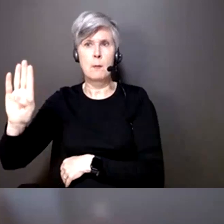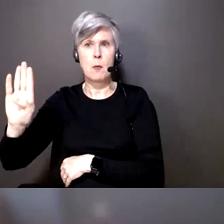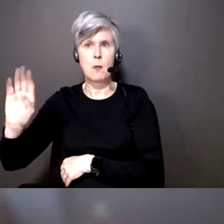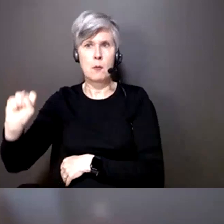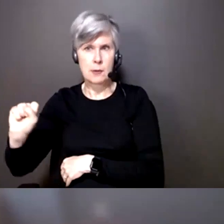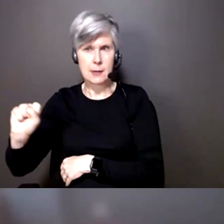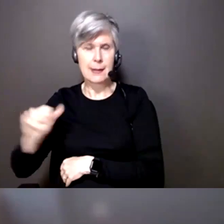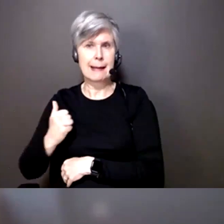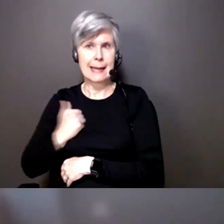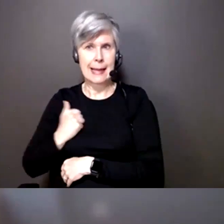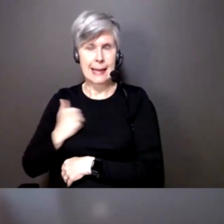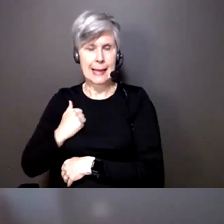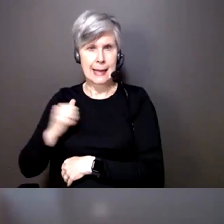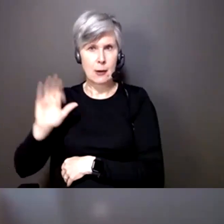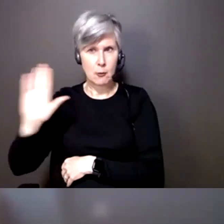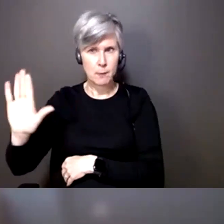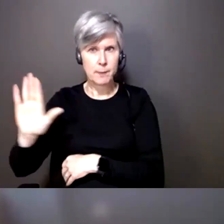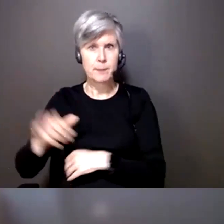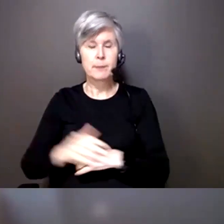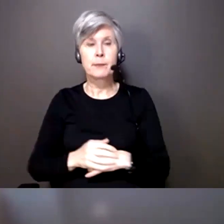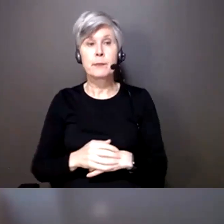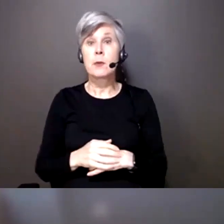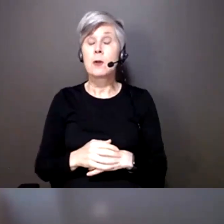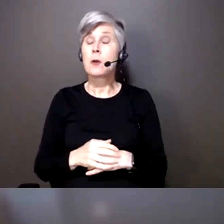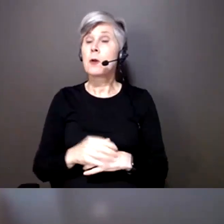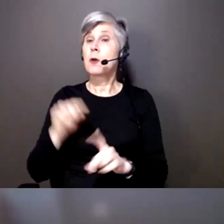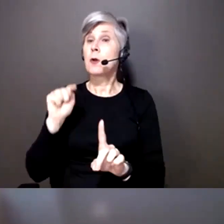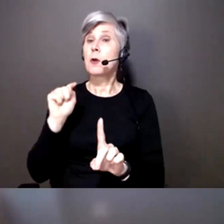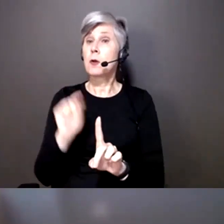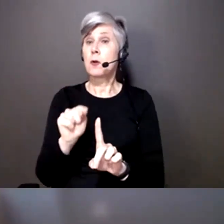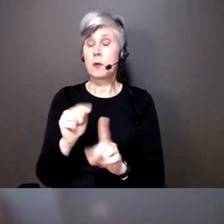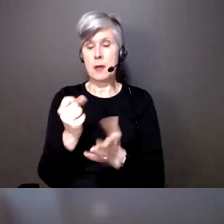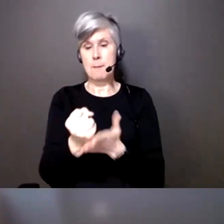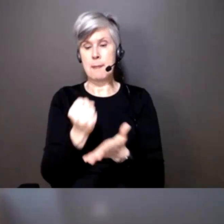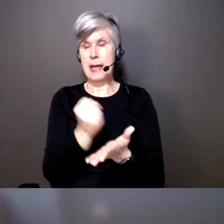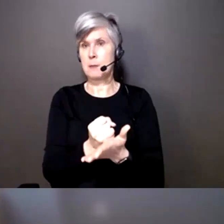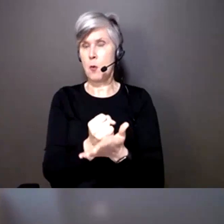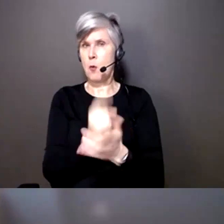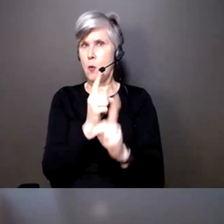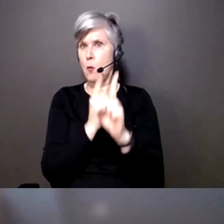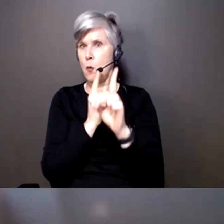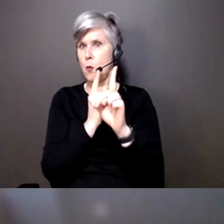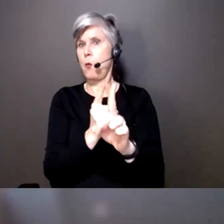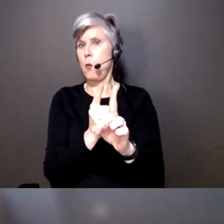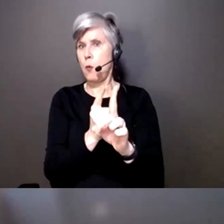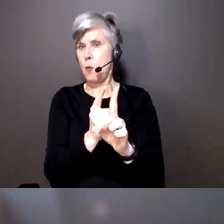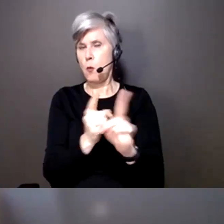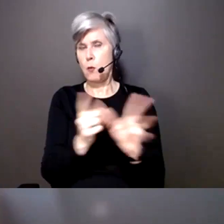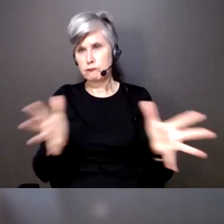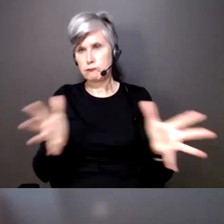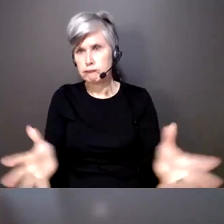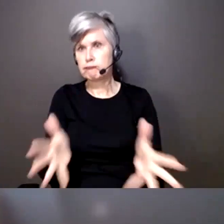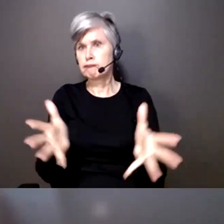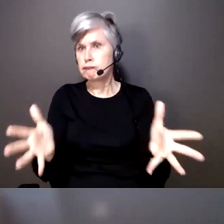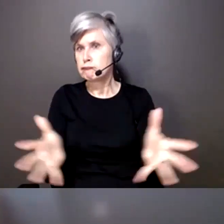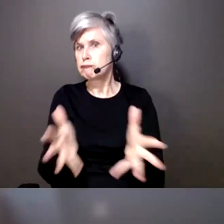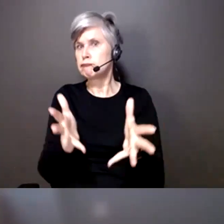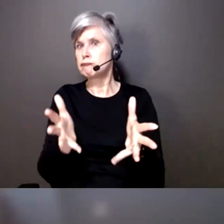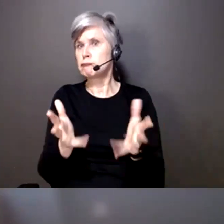It is uh, providing a way to facilitate, improve, and